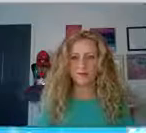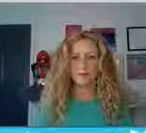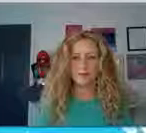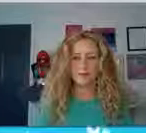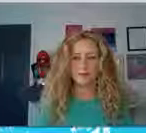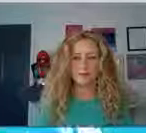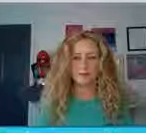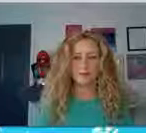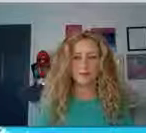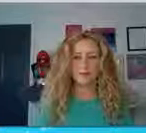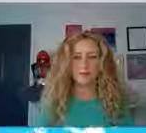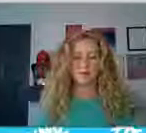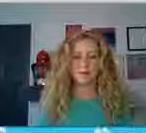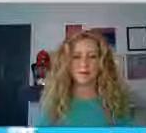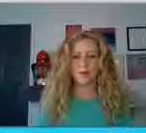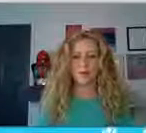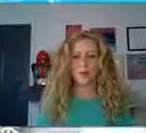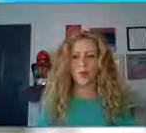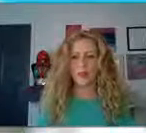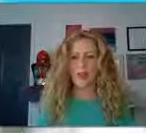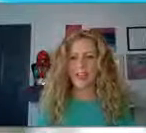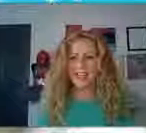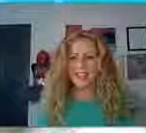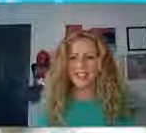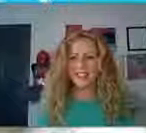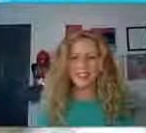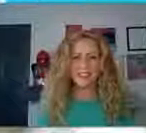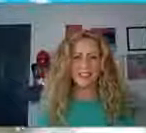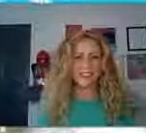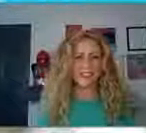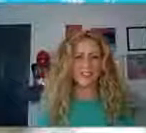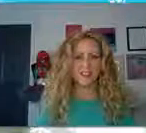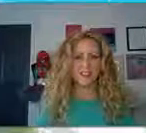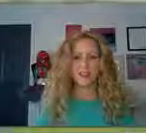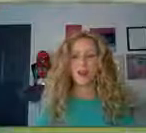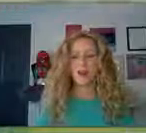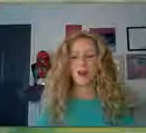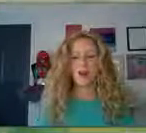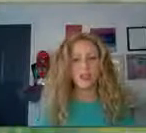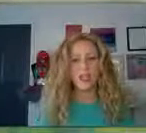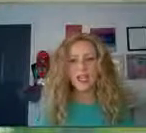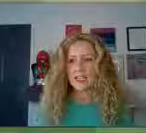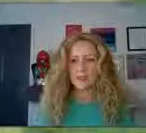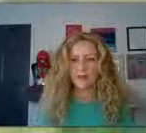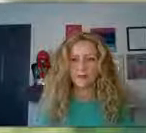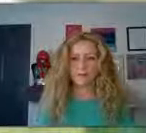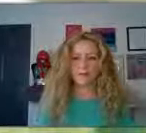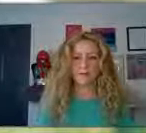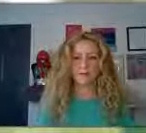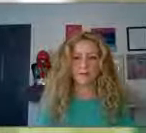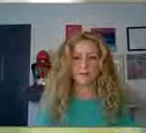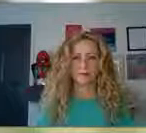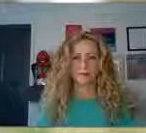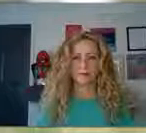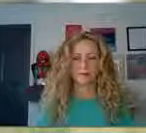I'm just so cold. Poor Claudette. I'll go find a blanket for you. Oh, Shine. Blinky has a